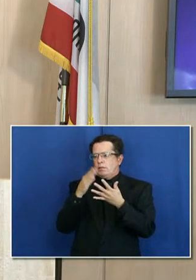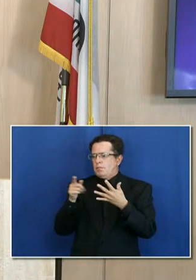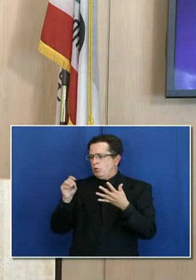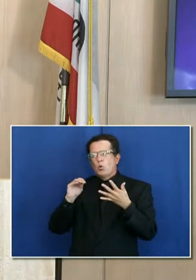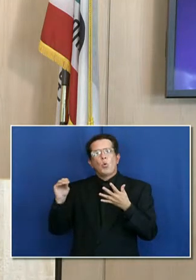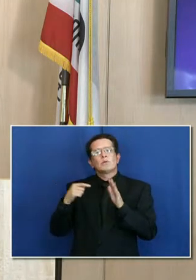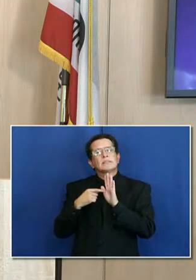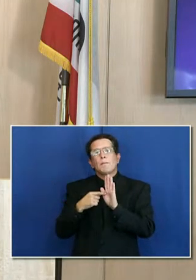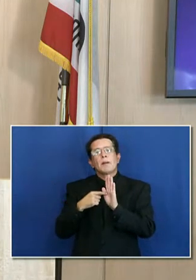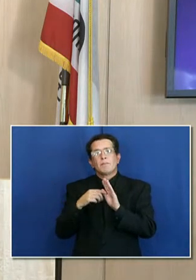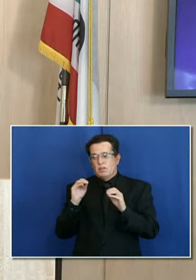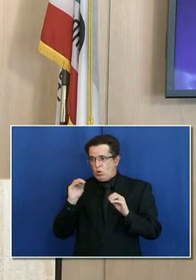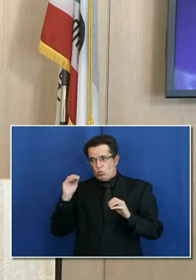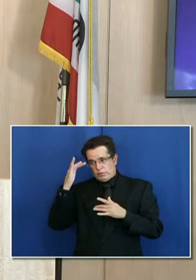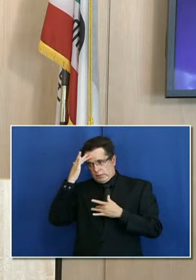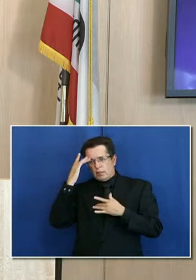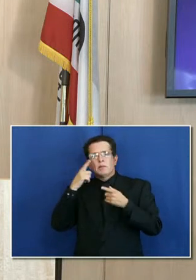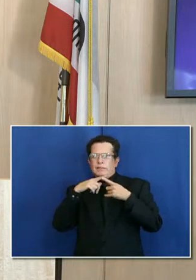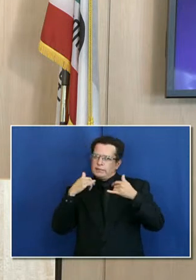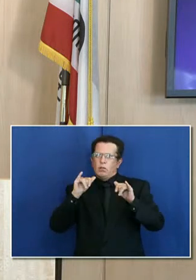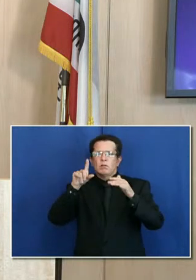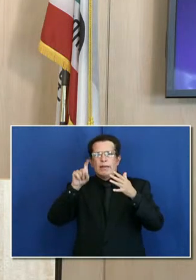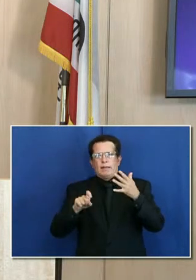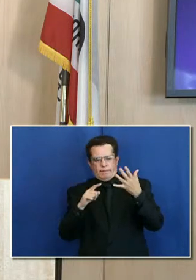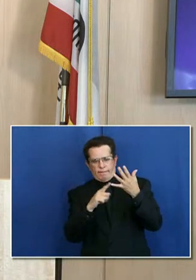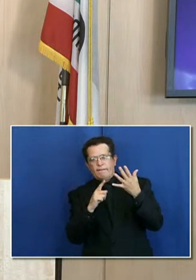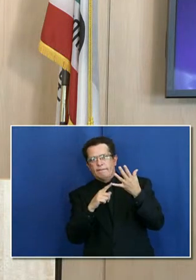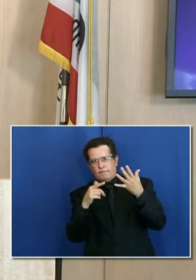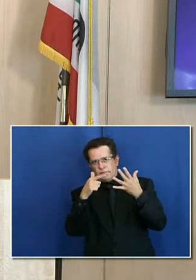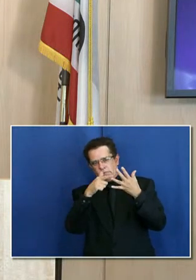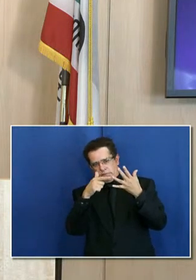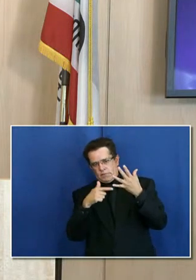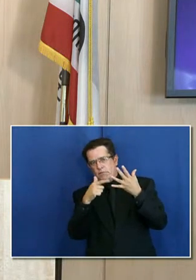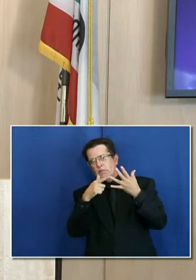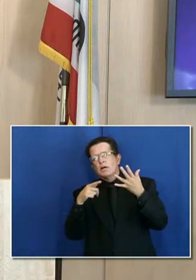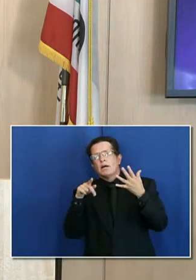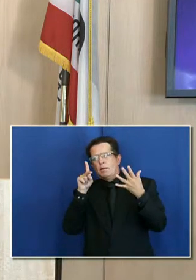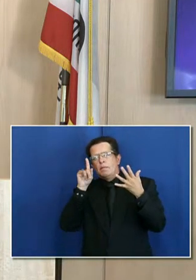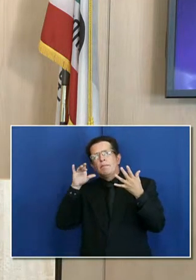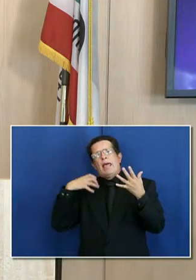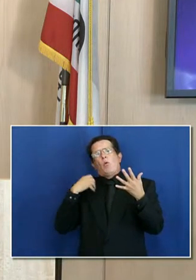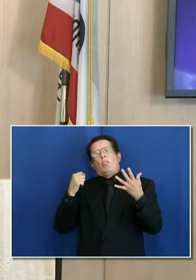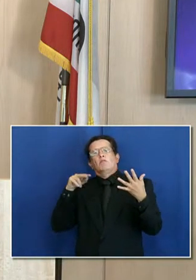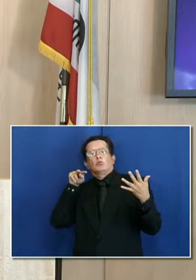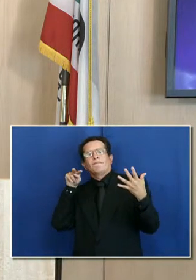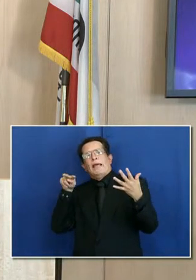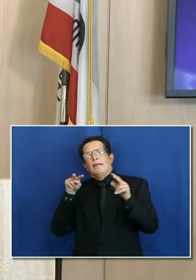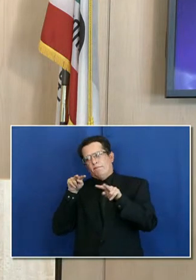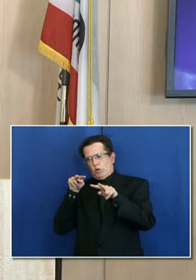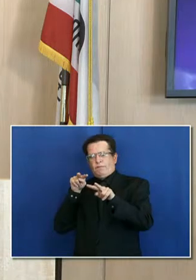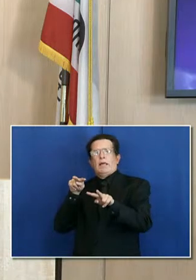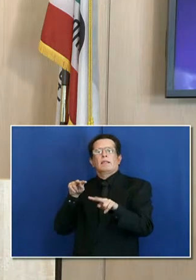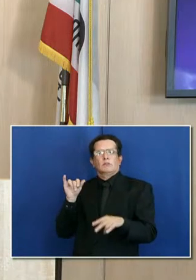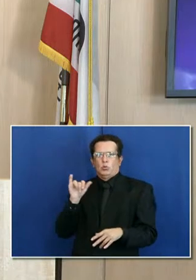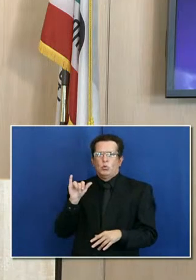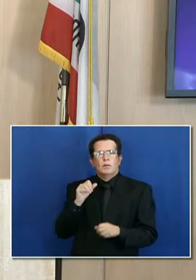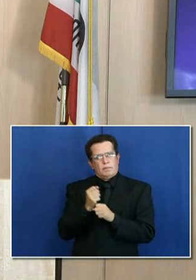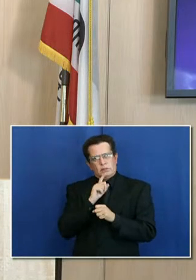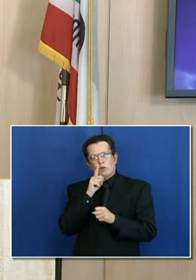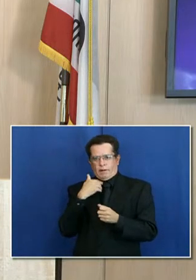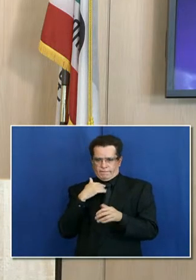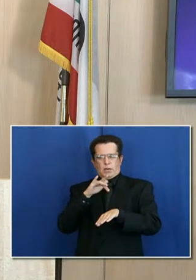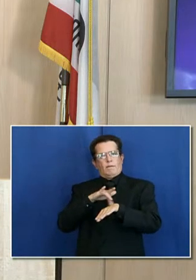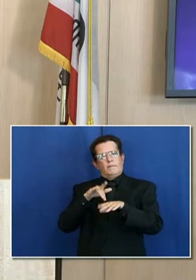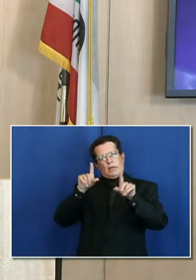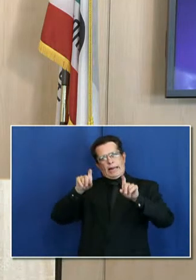in the second 2, with the 5th tier reserved for public health surveillance, given adequate resources